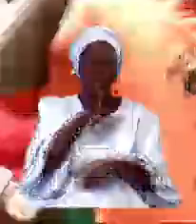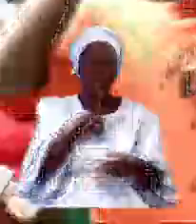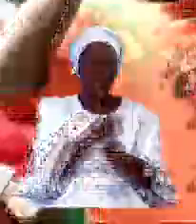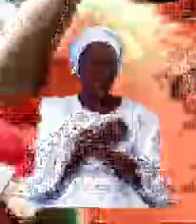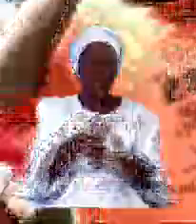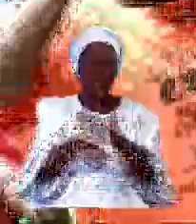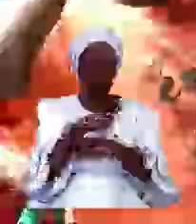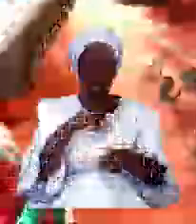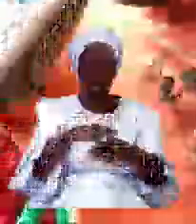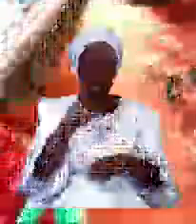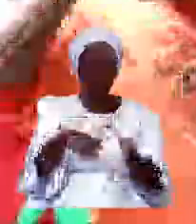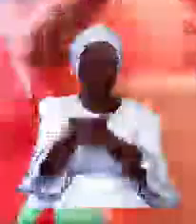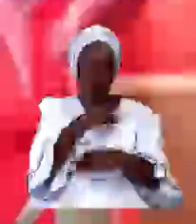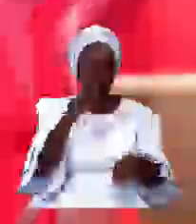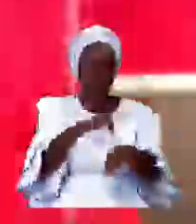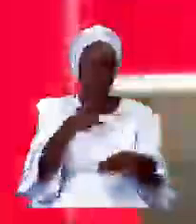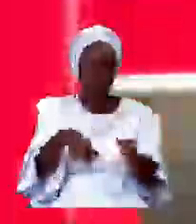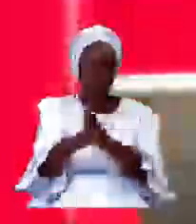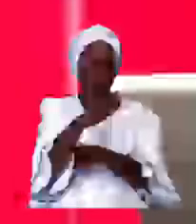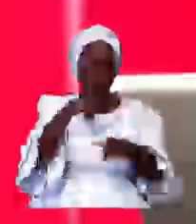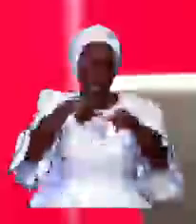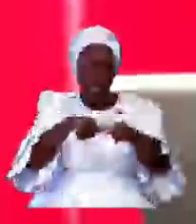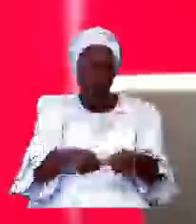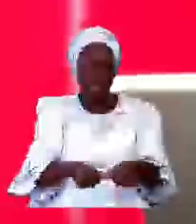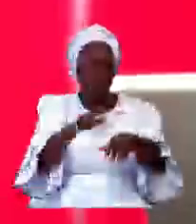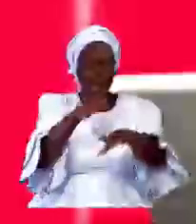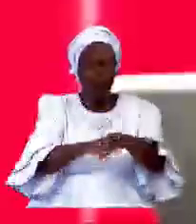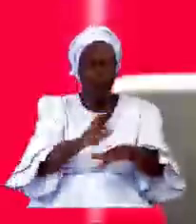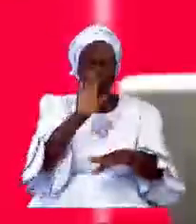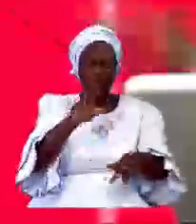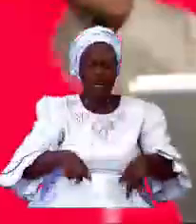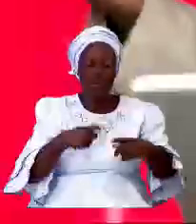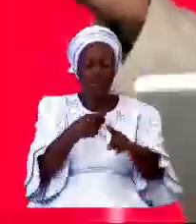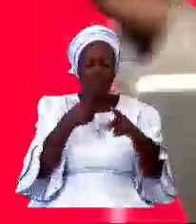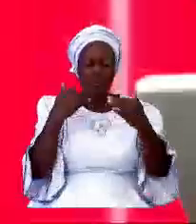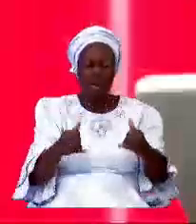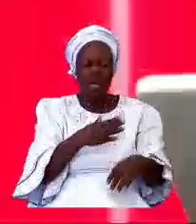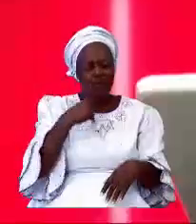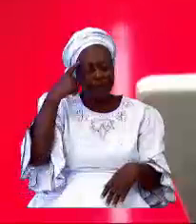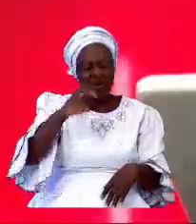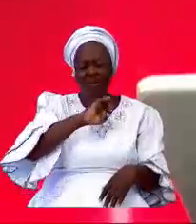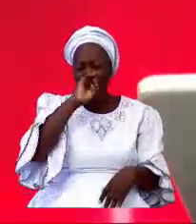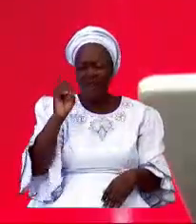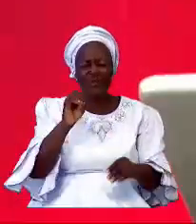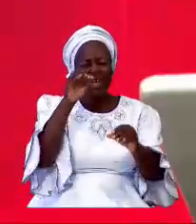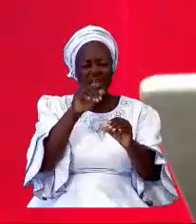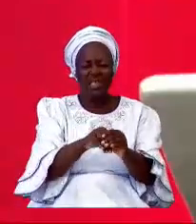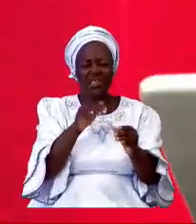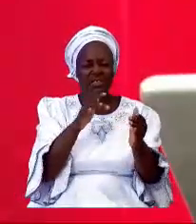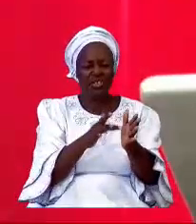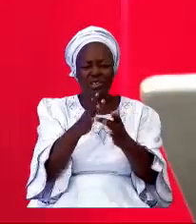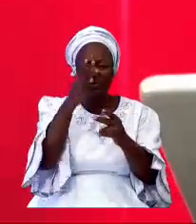May the grace of God and the love of God and the Spirit of God and the touch of God abide upon your